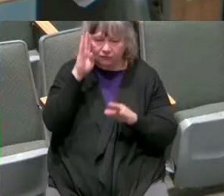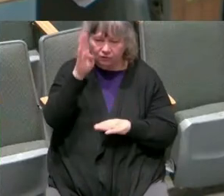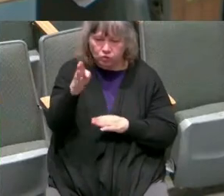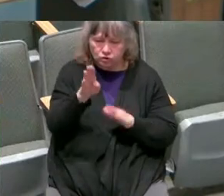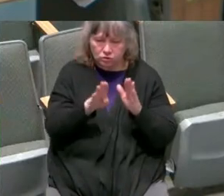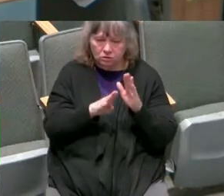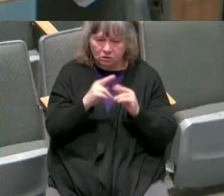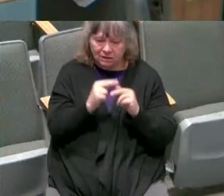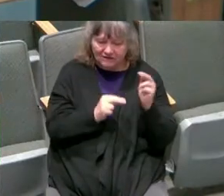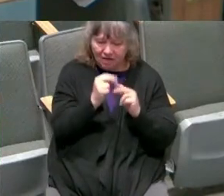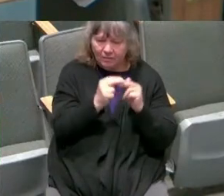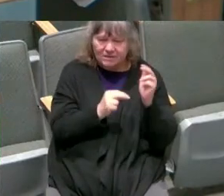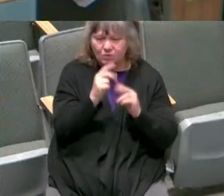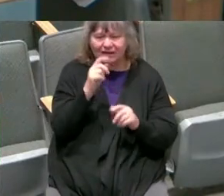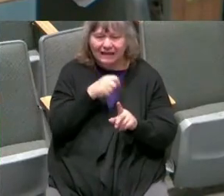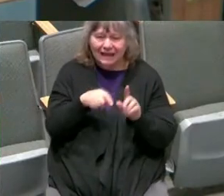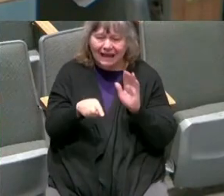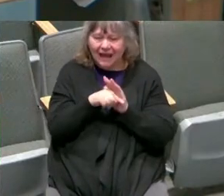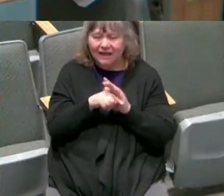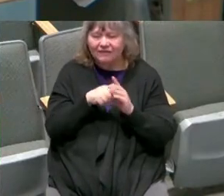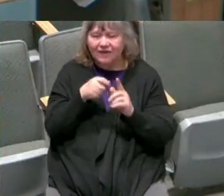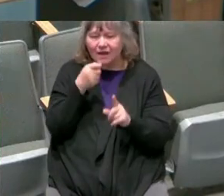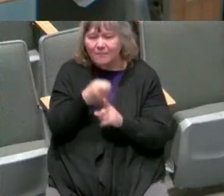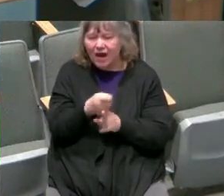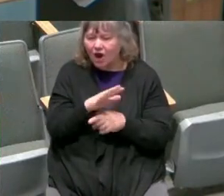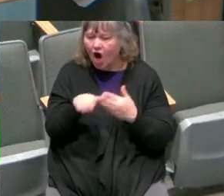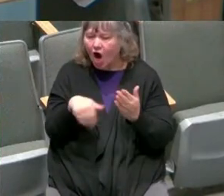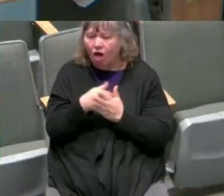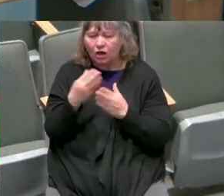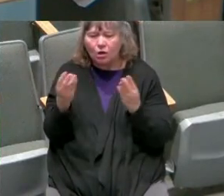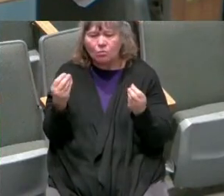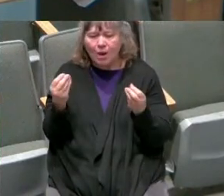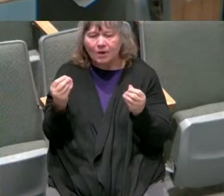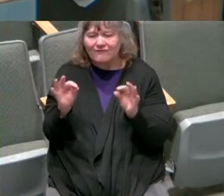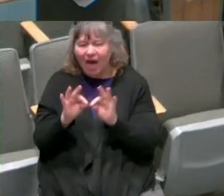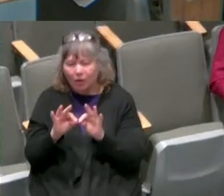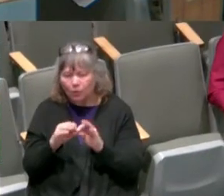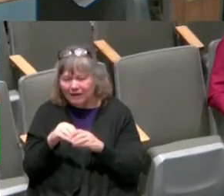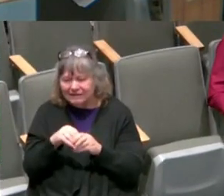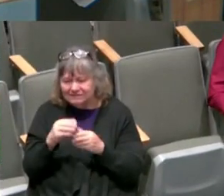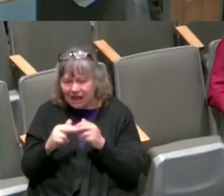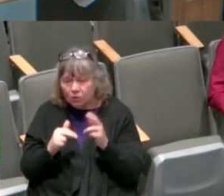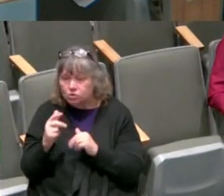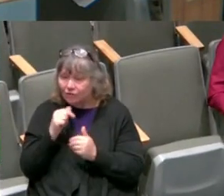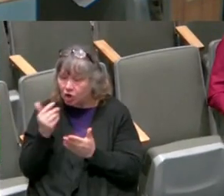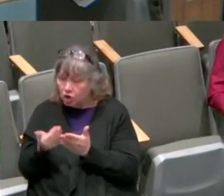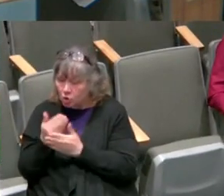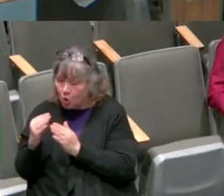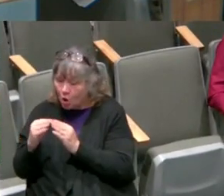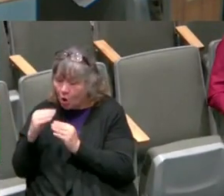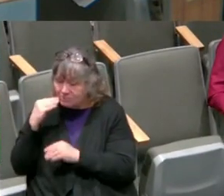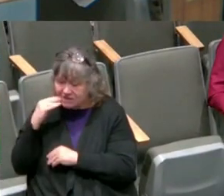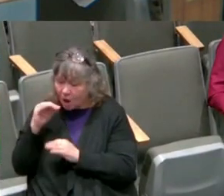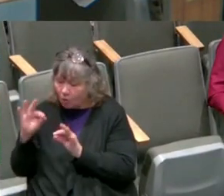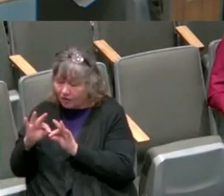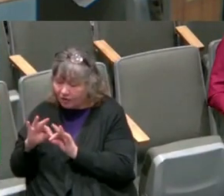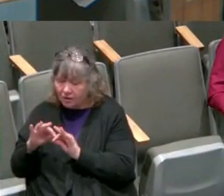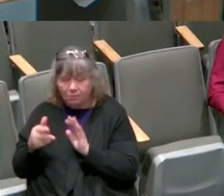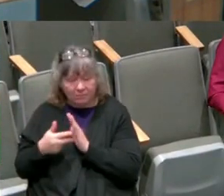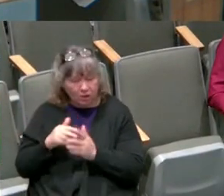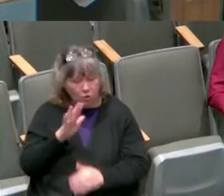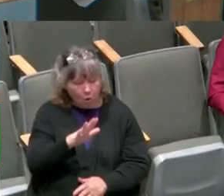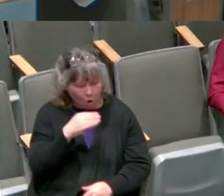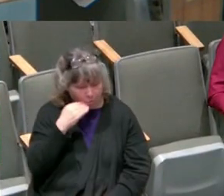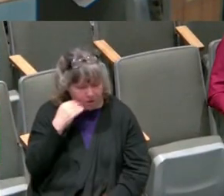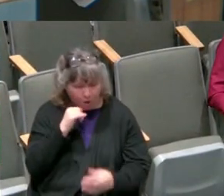developments which will negatively impact everybody's property value that already lives in town so if new homes being built aren't worth as much your home that you